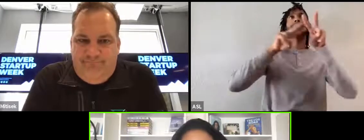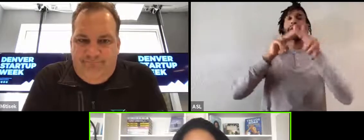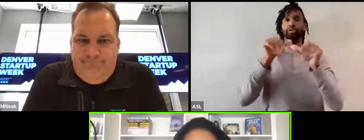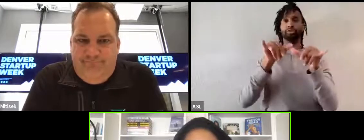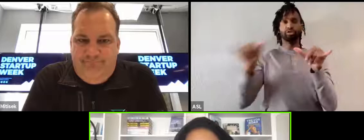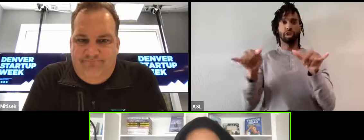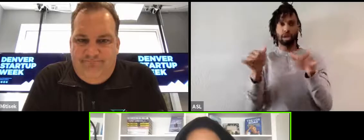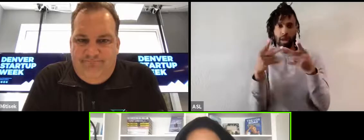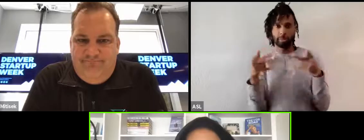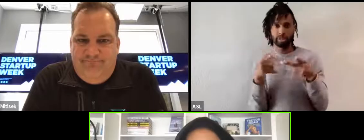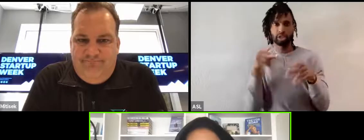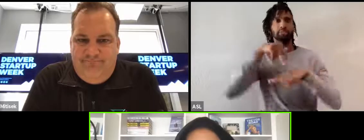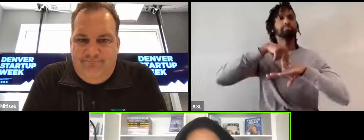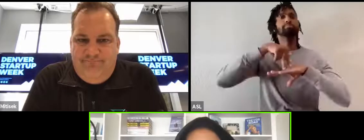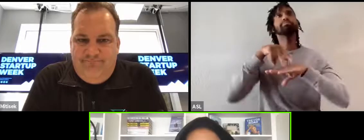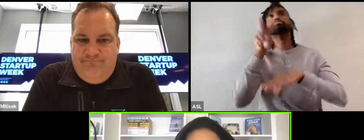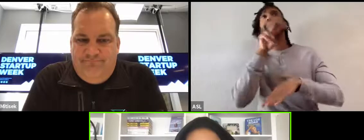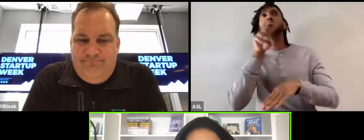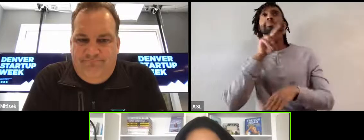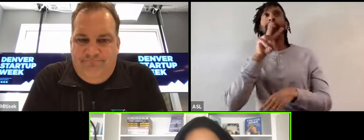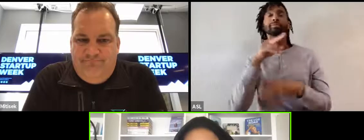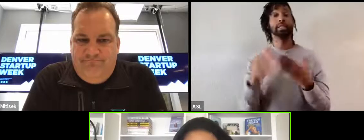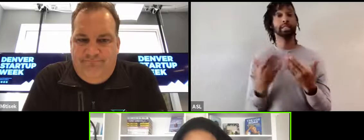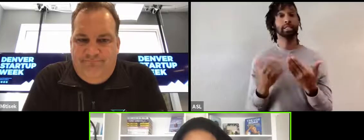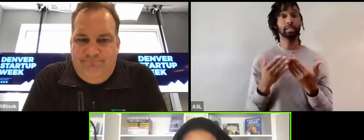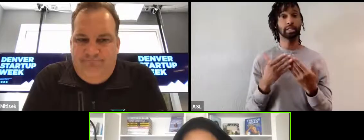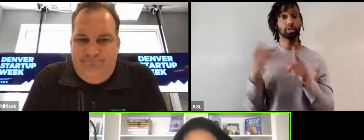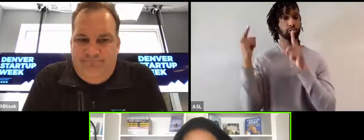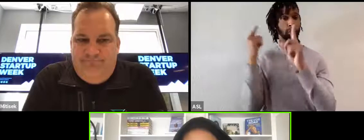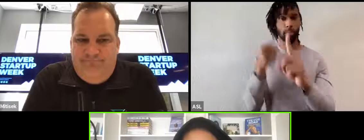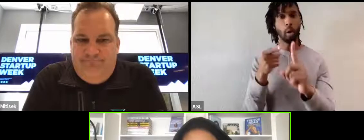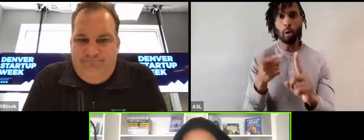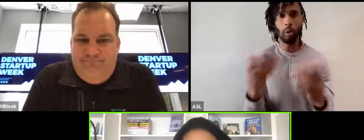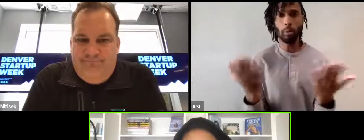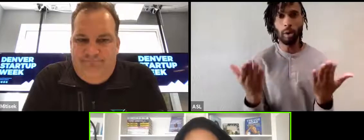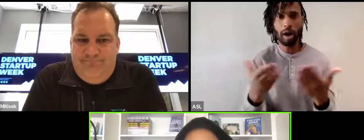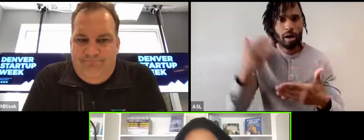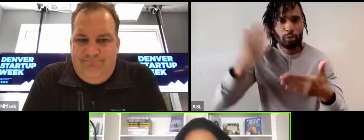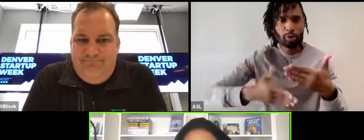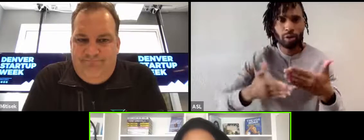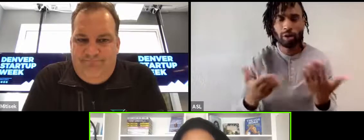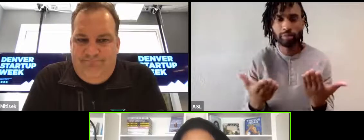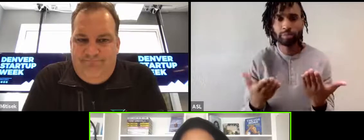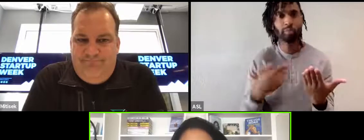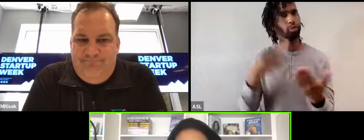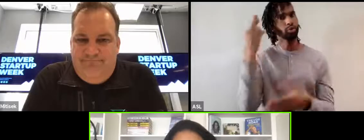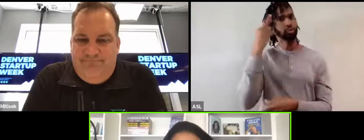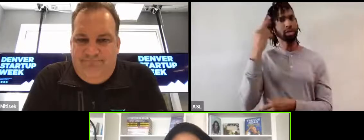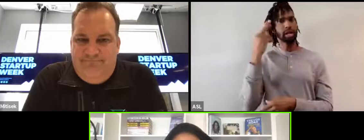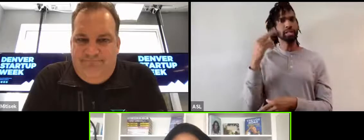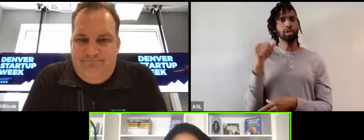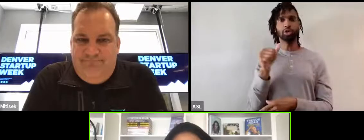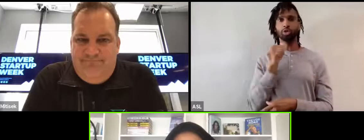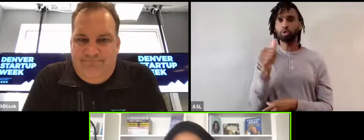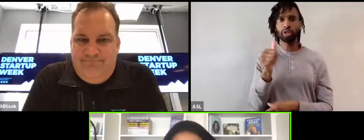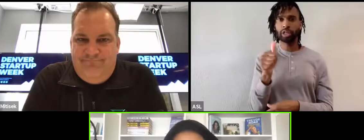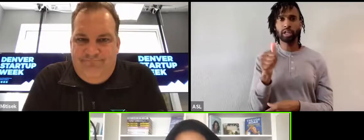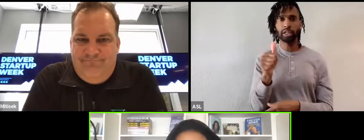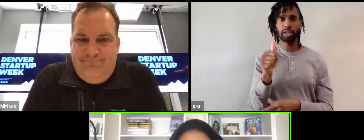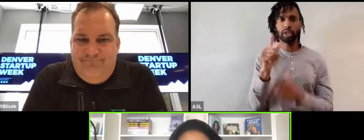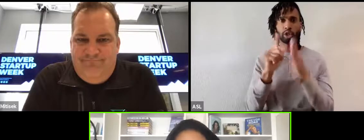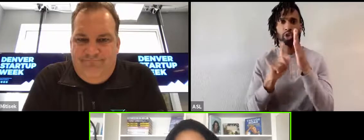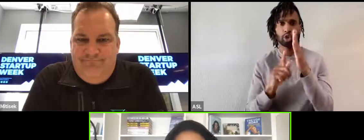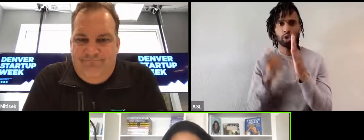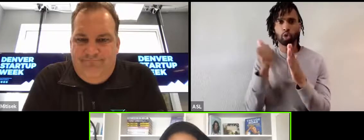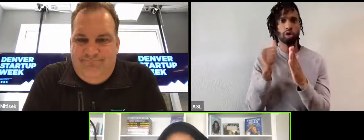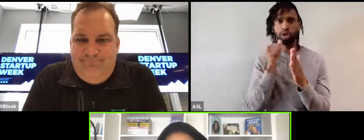are. And the point of it is, like the end of that, you realize that you didn't get any shorter. You